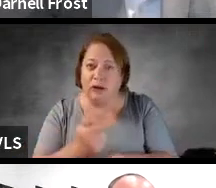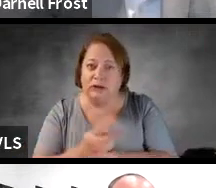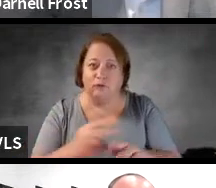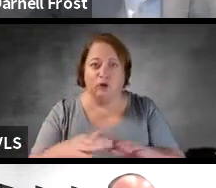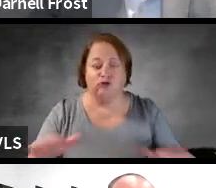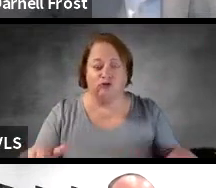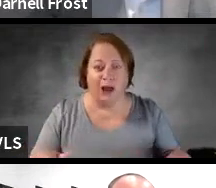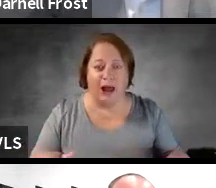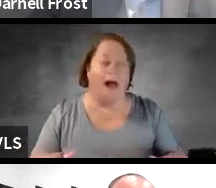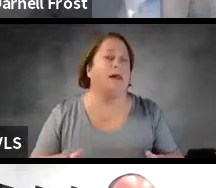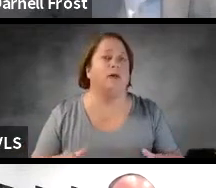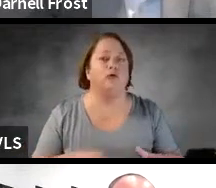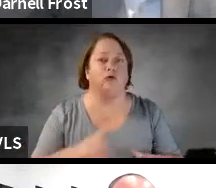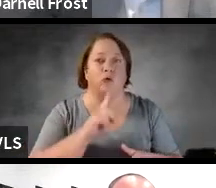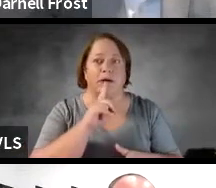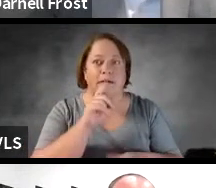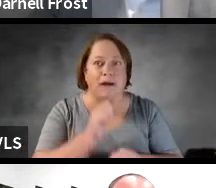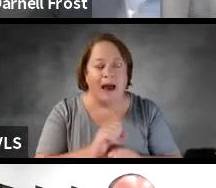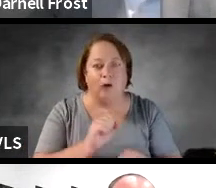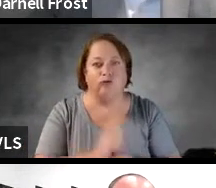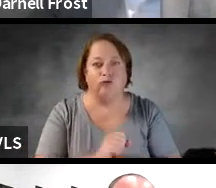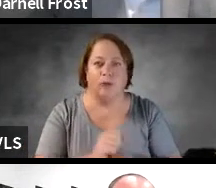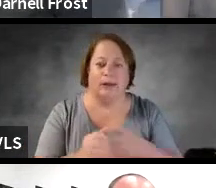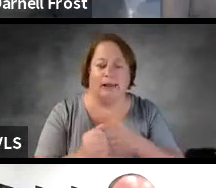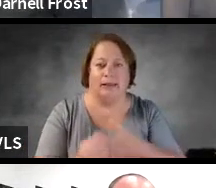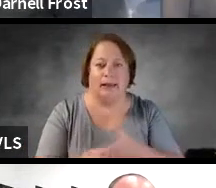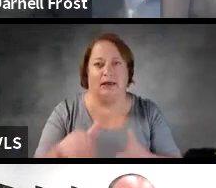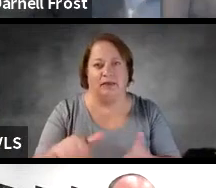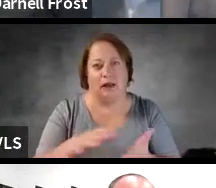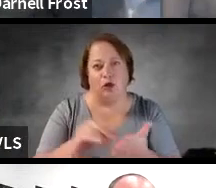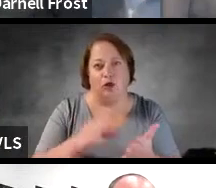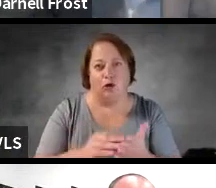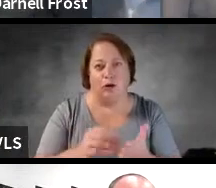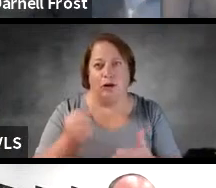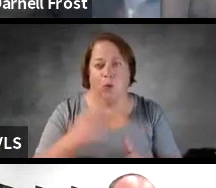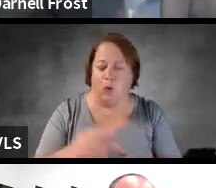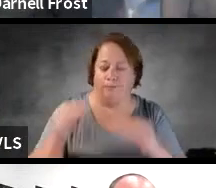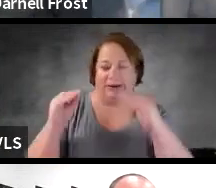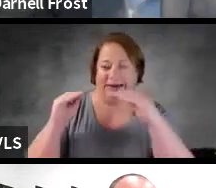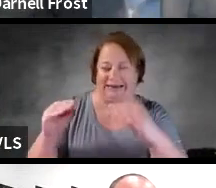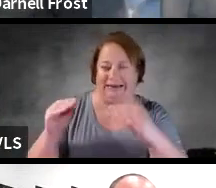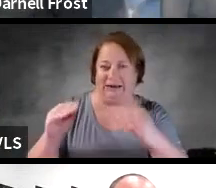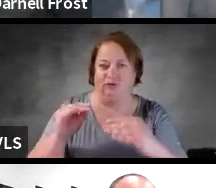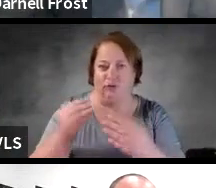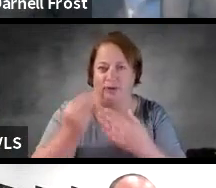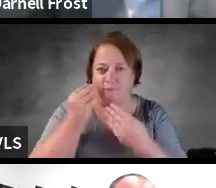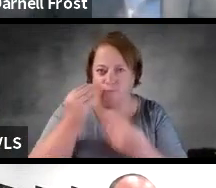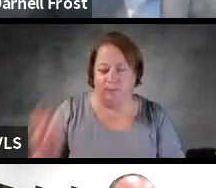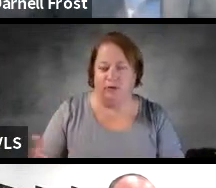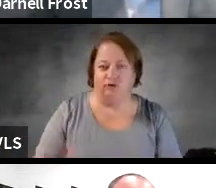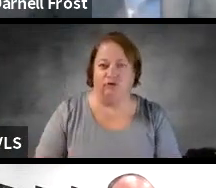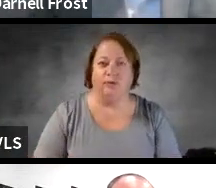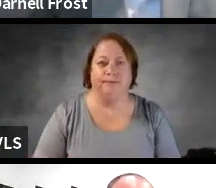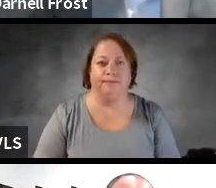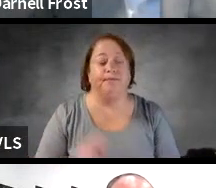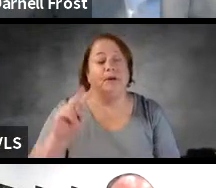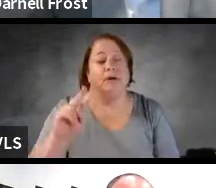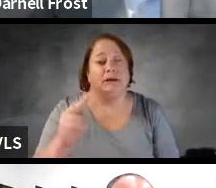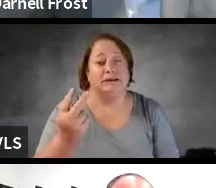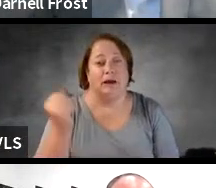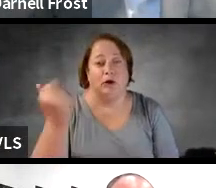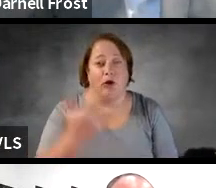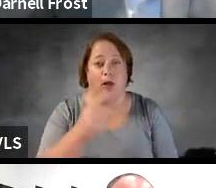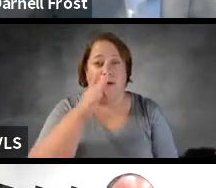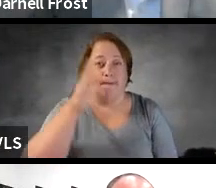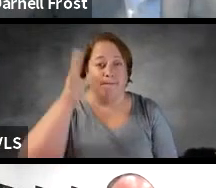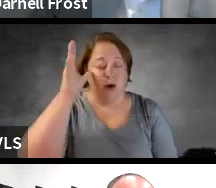the very least, actually direct that learning and at the most, actually do the teaching of the material. Second, all parents who